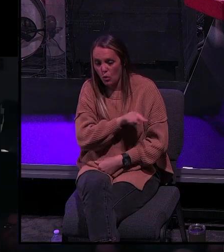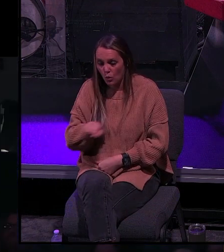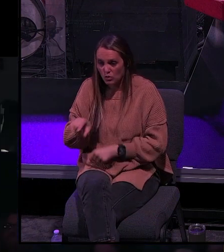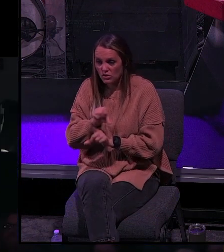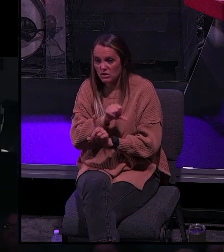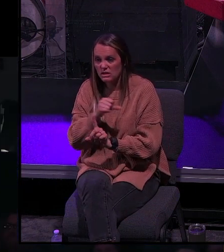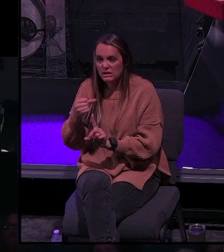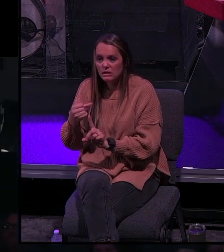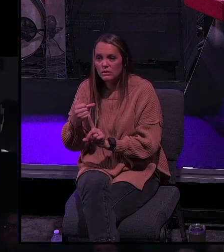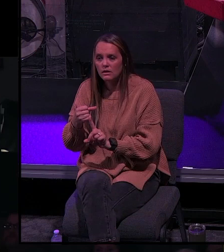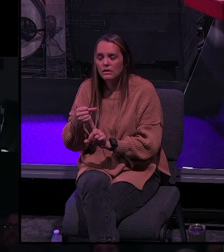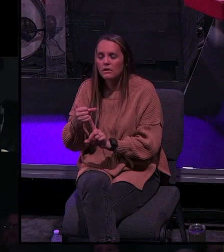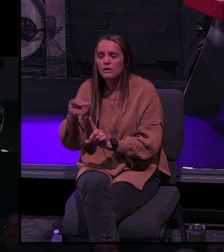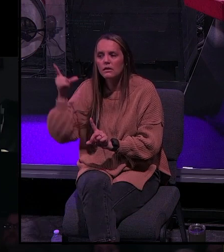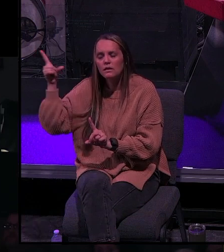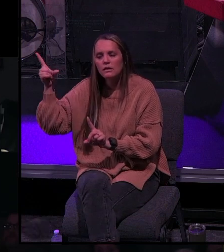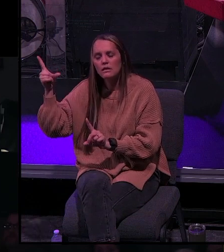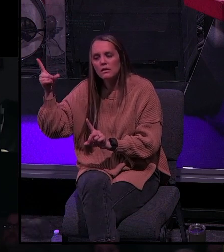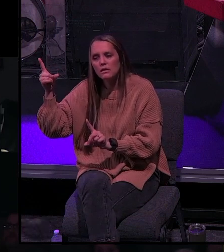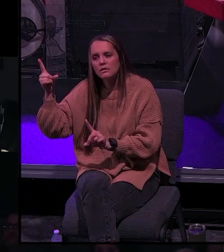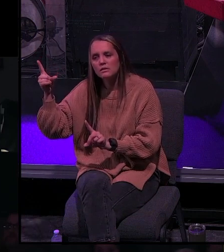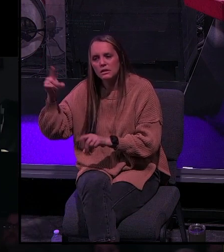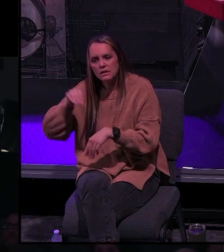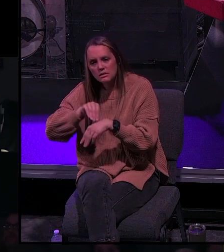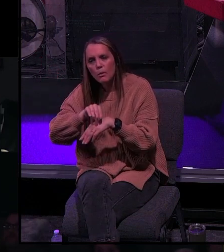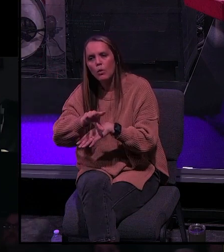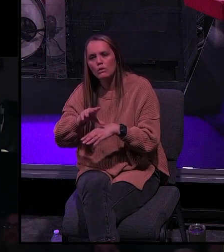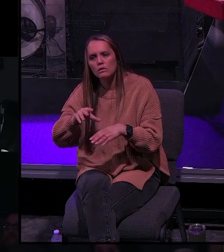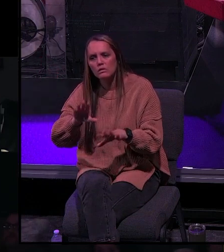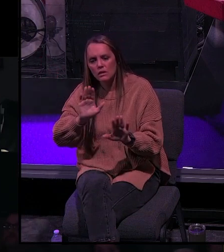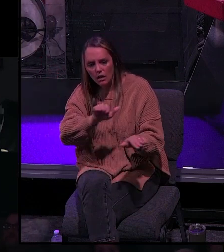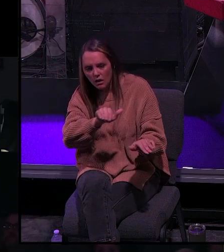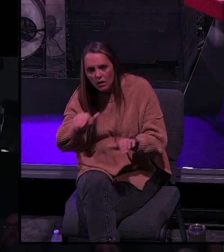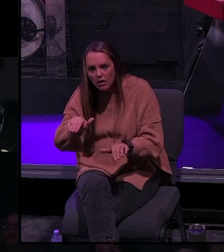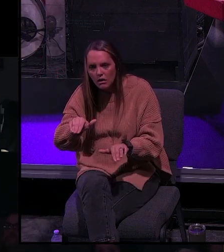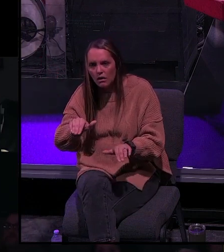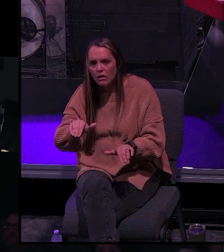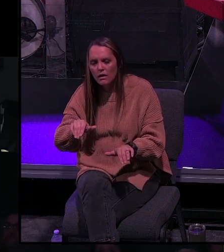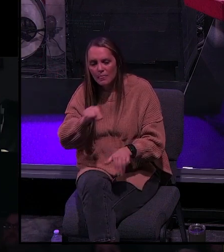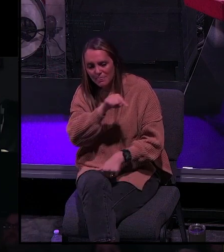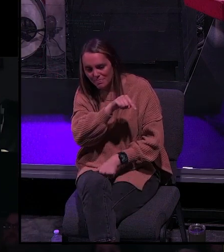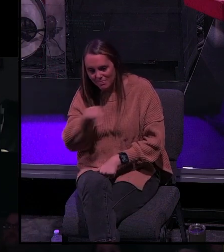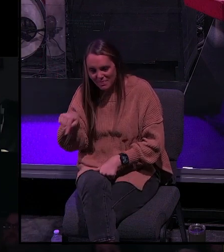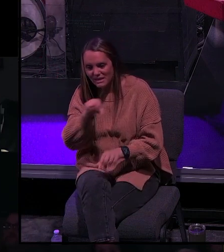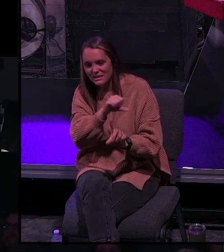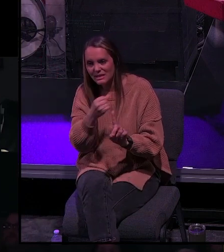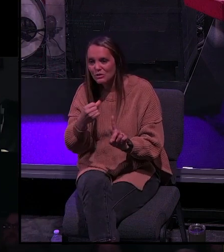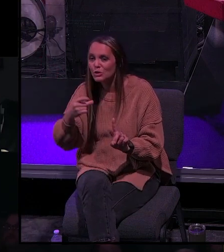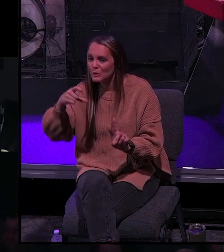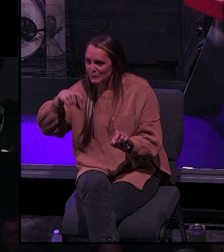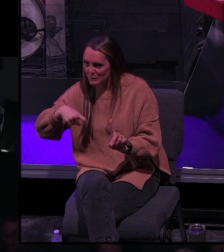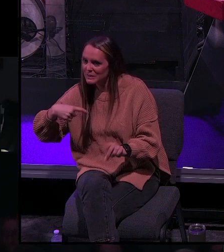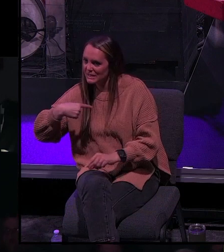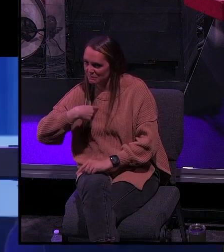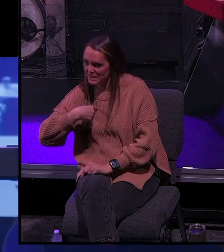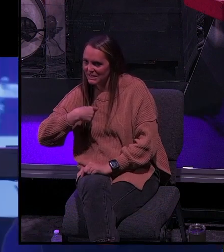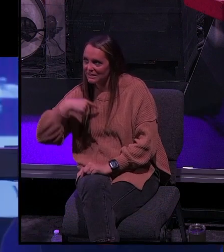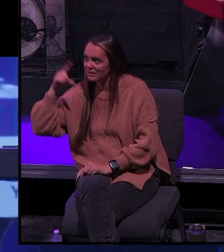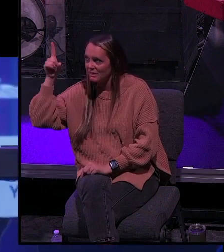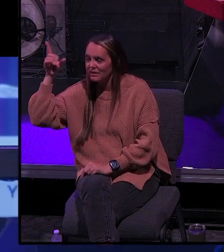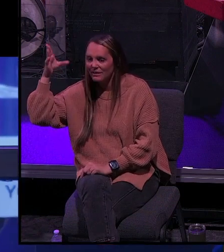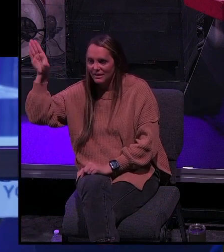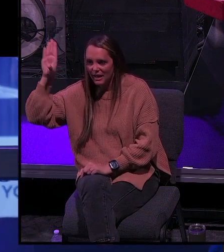What He's doing is He's exposing, He's bringing it to your attention, He's helping you see, this is a place in your life where you need me. You need me to lead